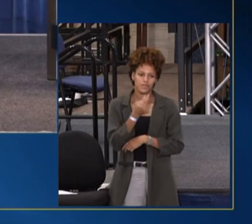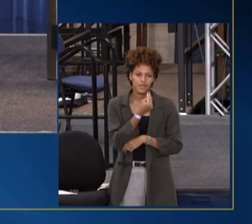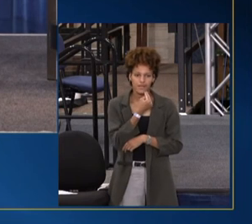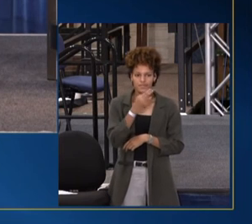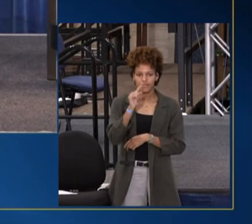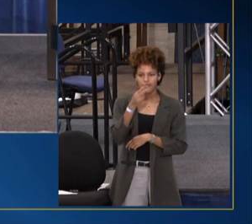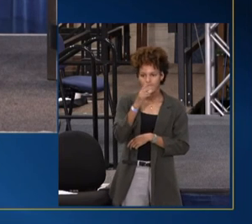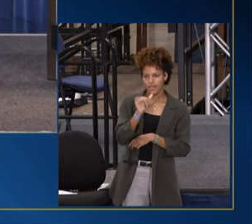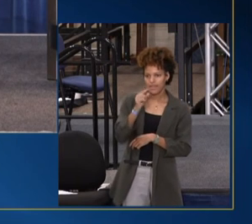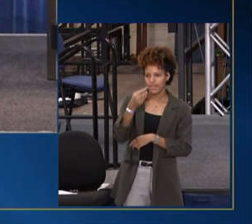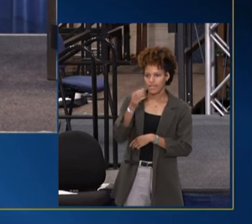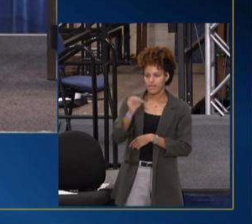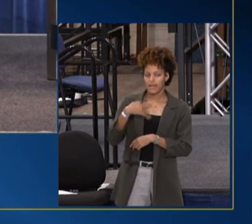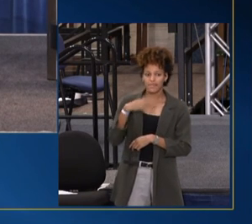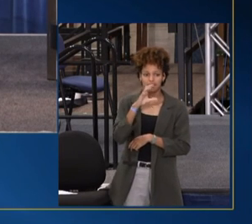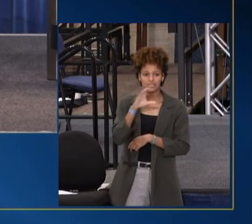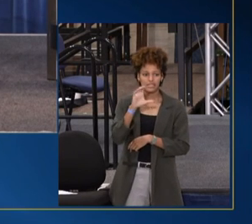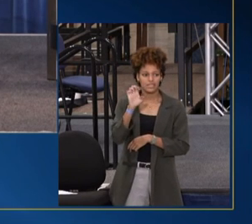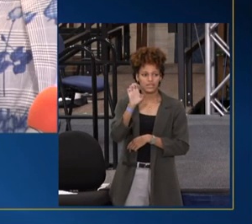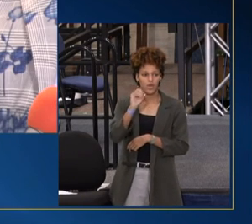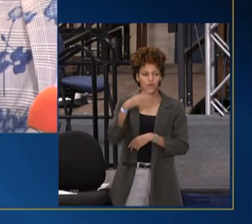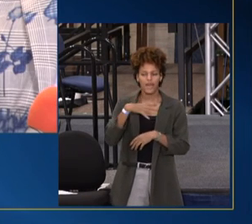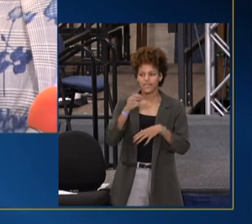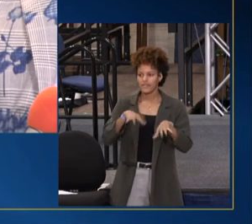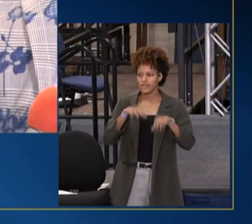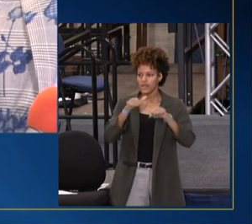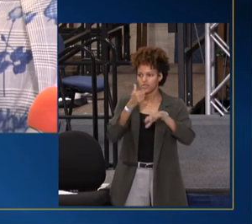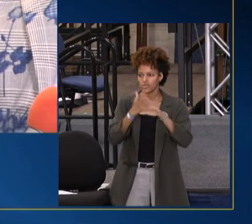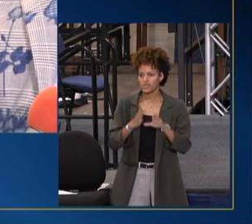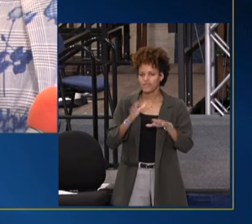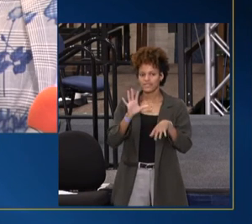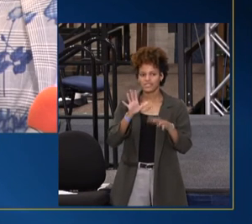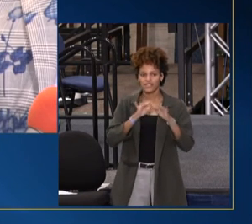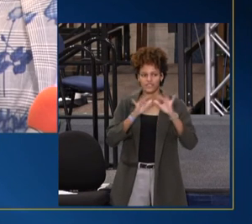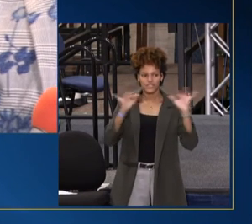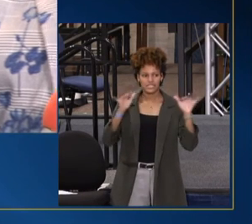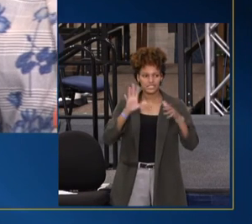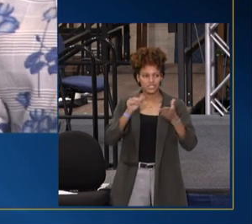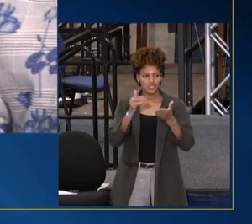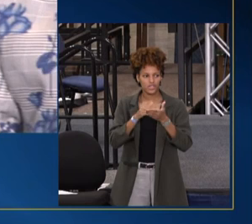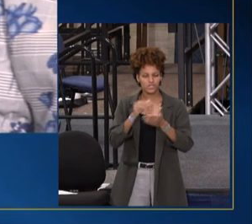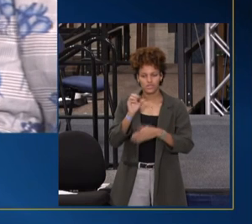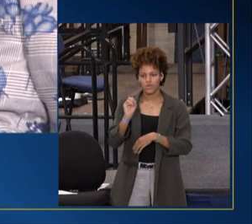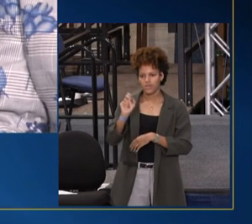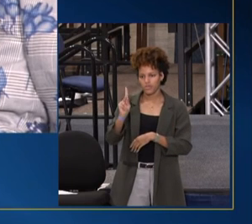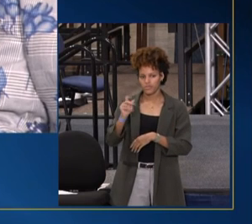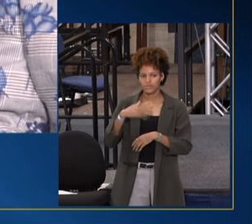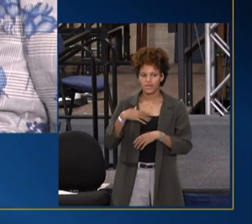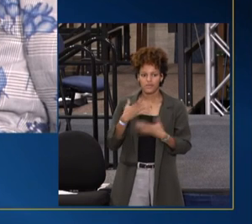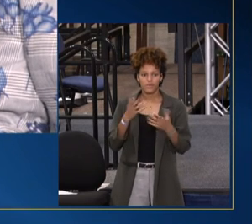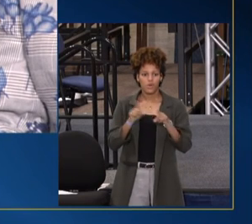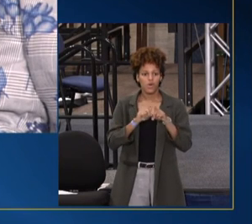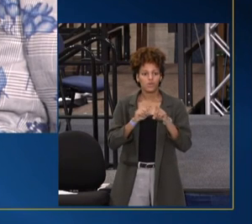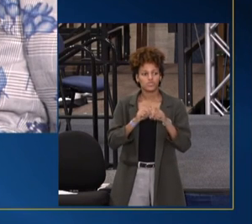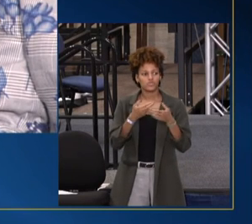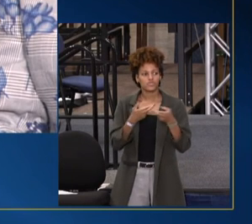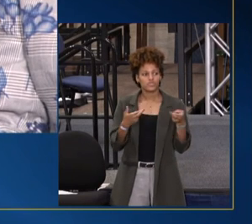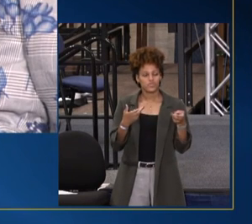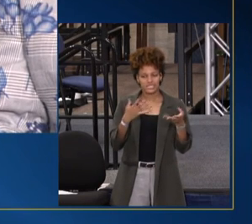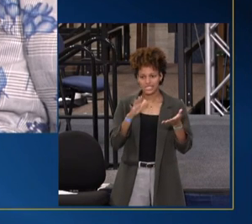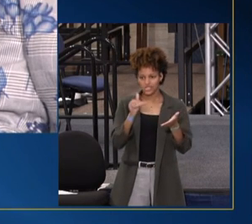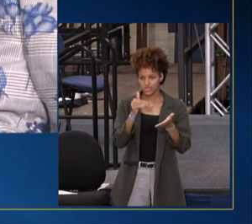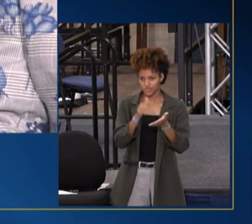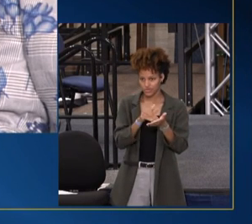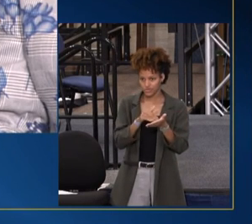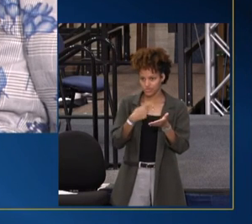the CEO and the founder of the Diversity Center of Oklahoma, and we are a community resource center,